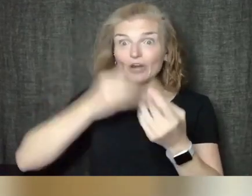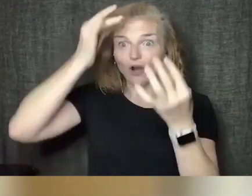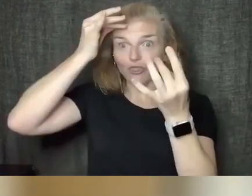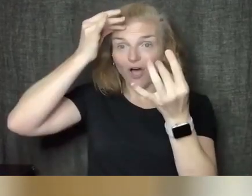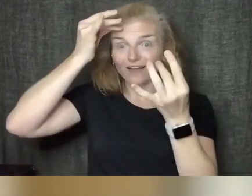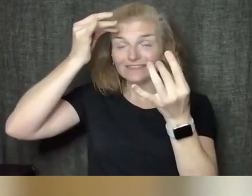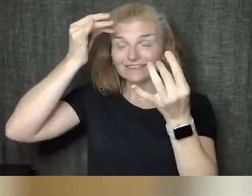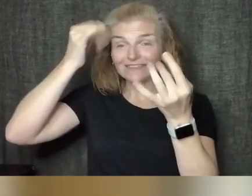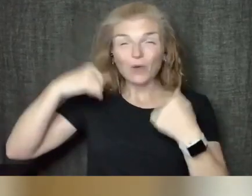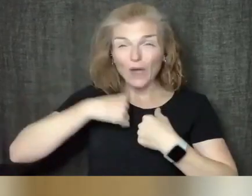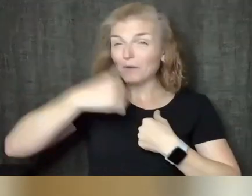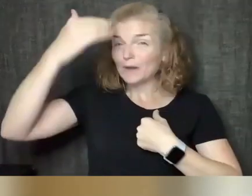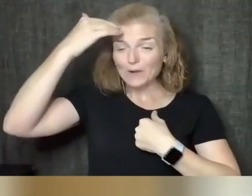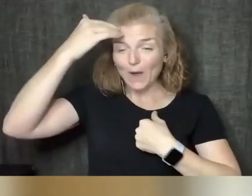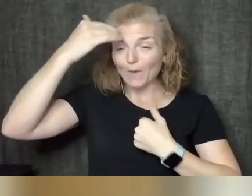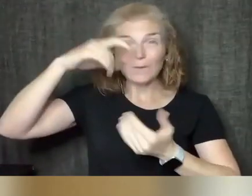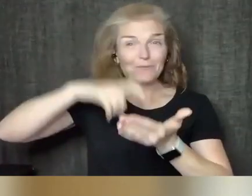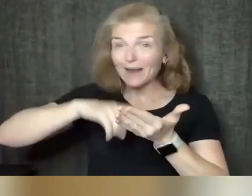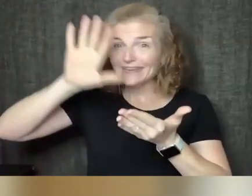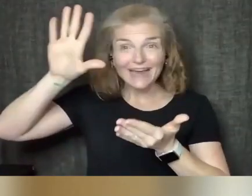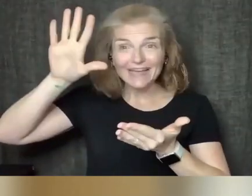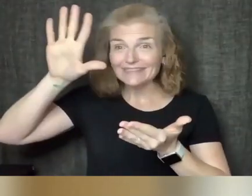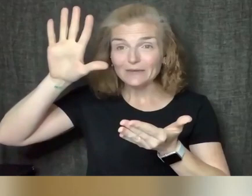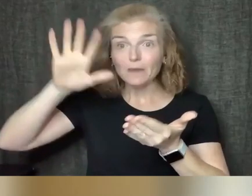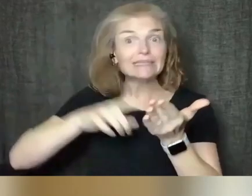vividly. It's like there's a kind of